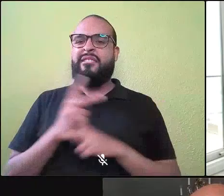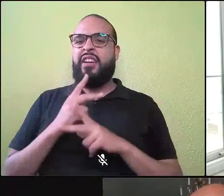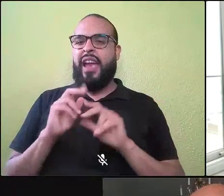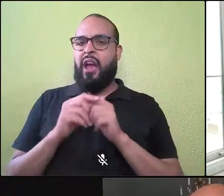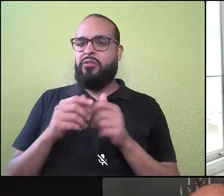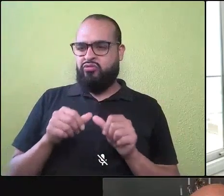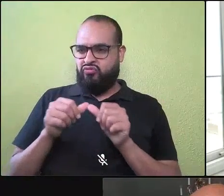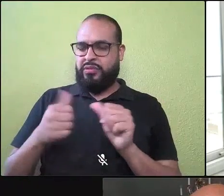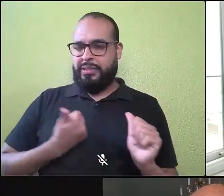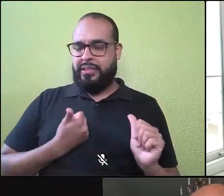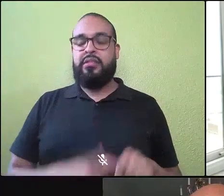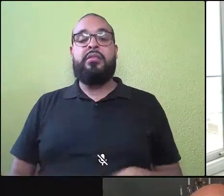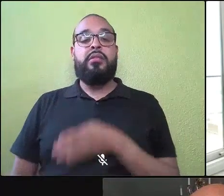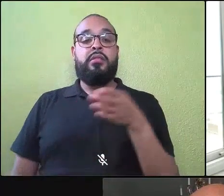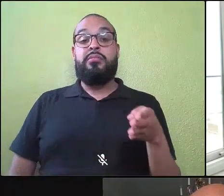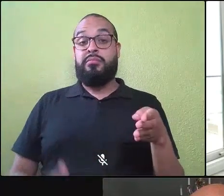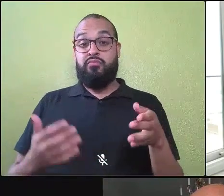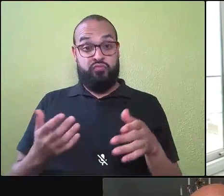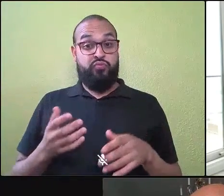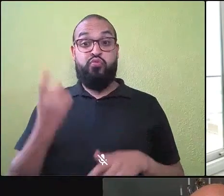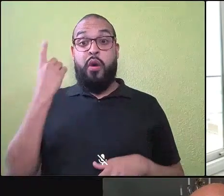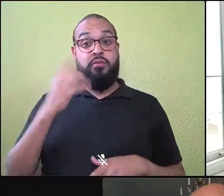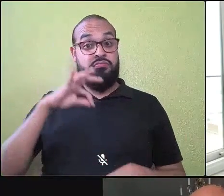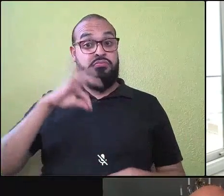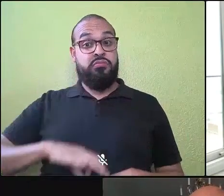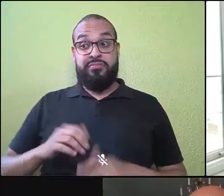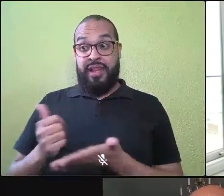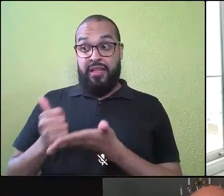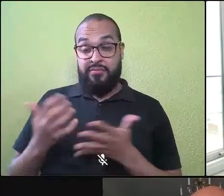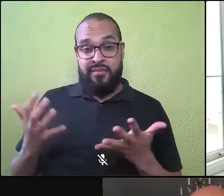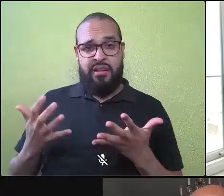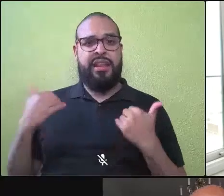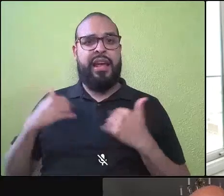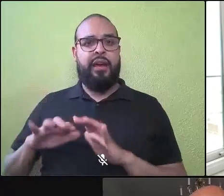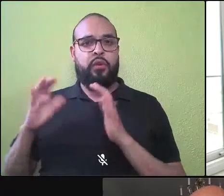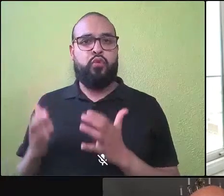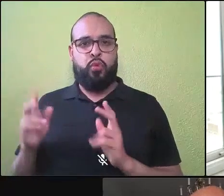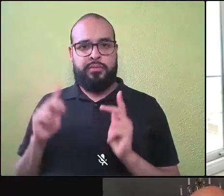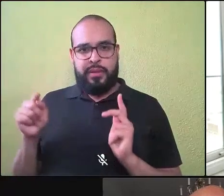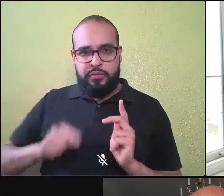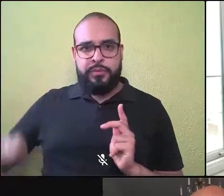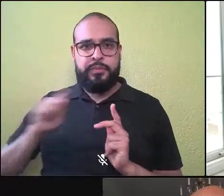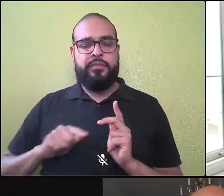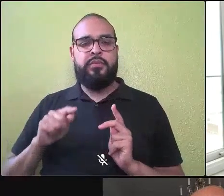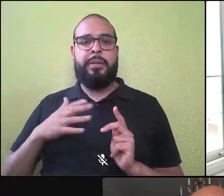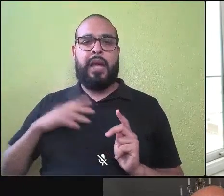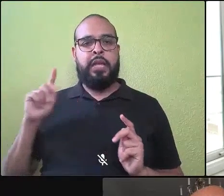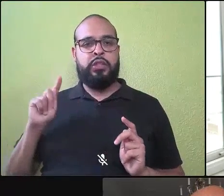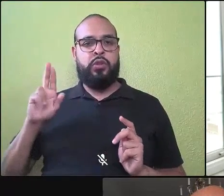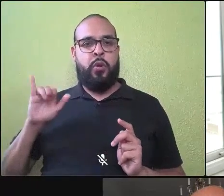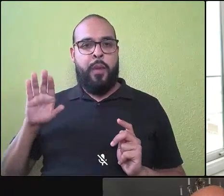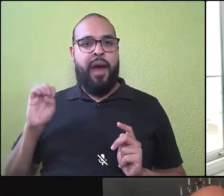tribe of people who I can sort of lean on really helps to do that. And then I take the learnings that I get from those people and share